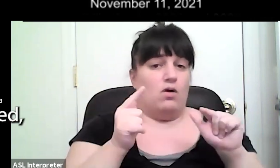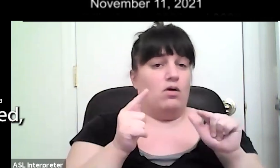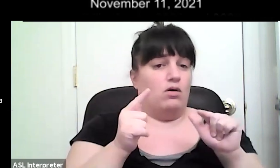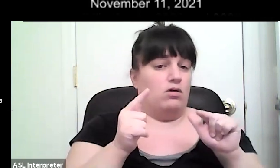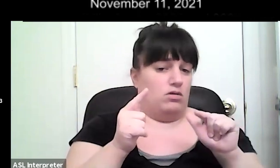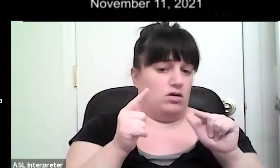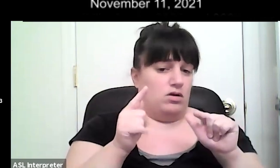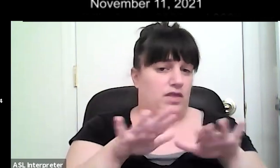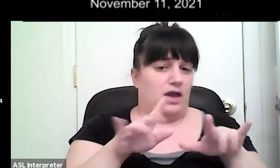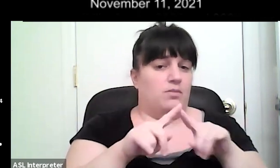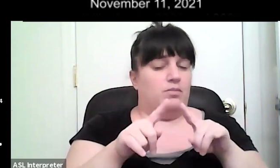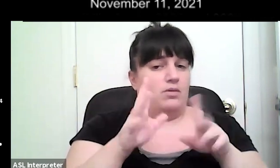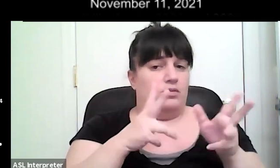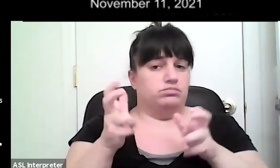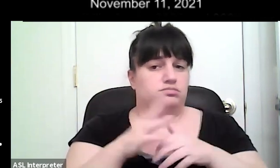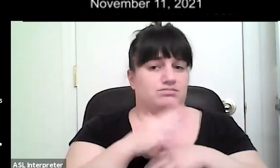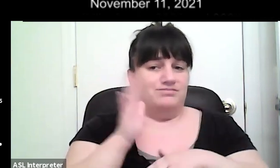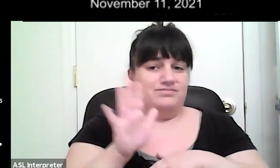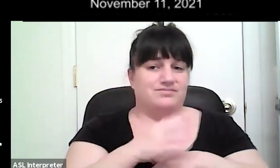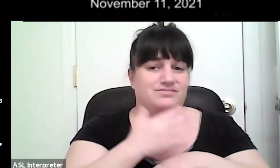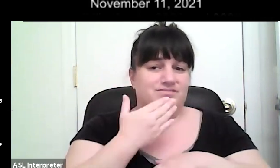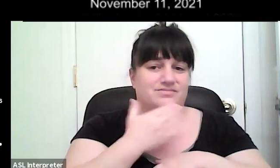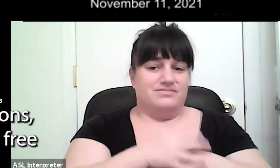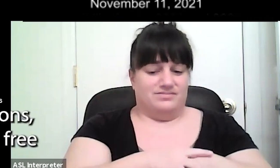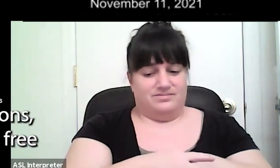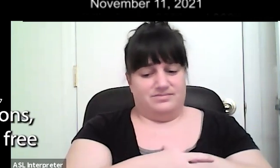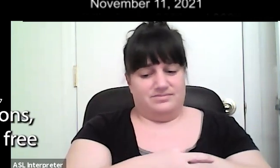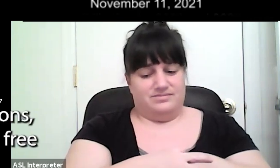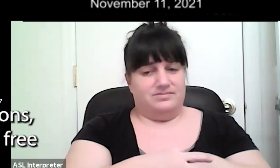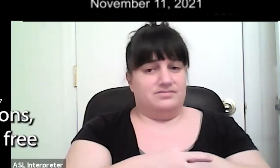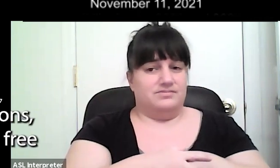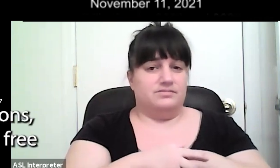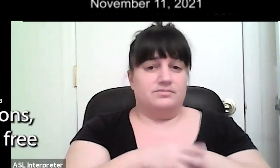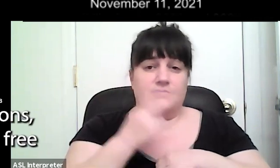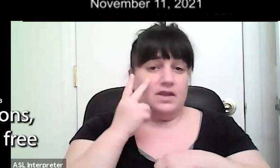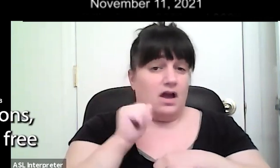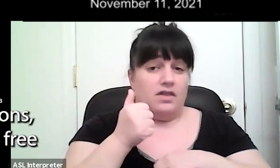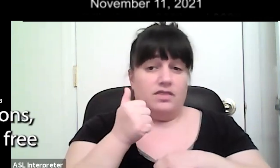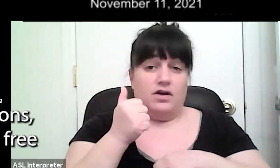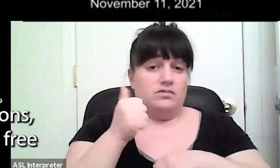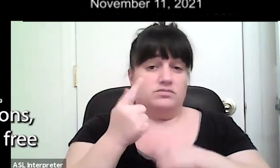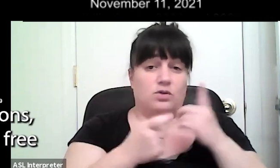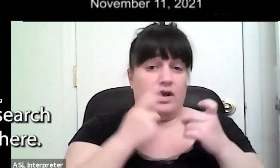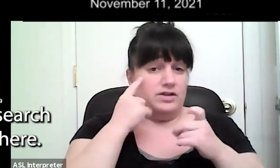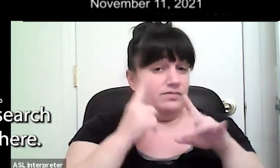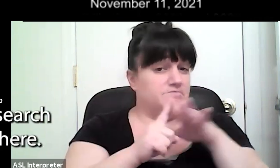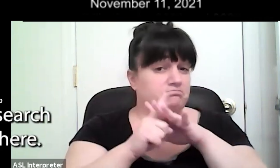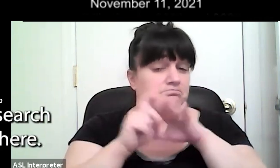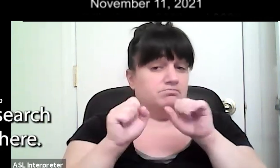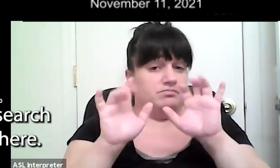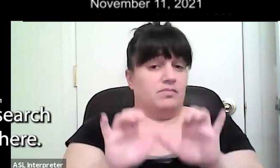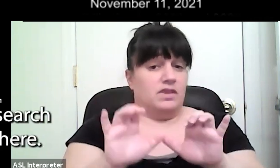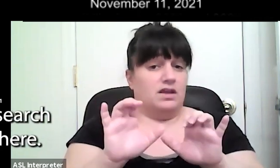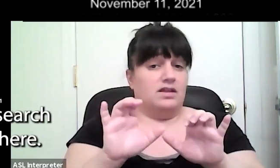amount of them are. Fantastic. Thank you so much. I don't see any other open questions, but if anyone thinks of them, feel free to put them in